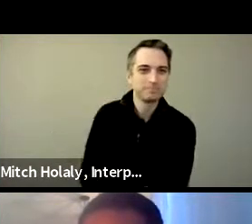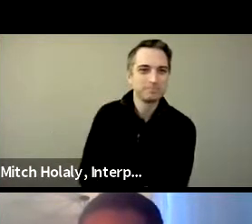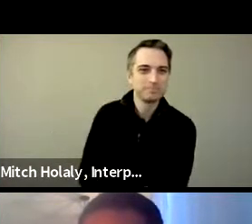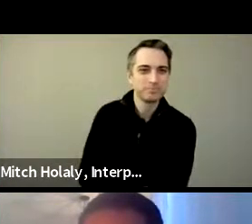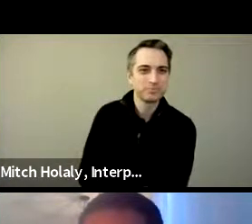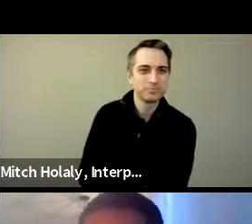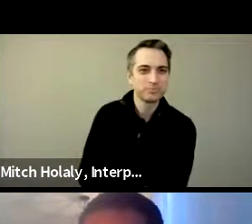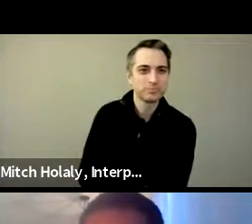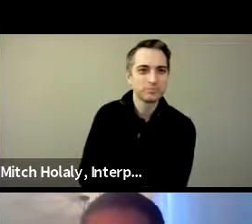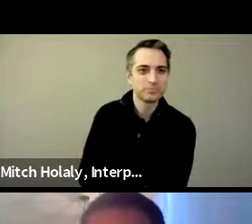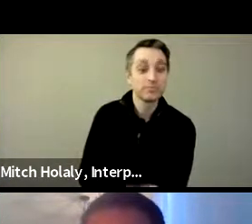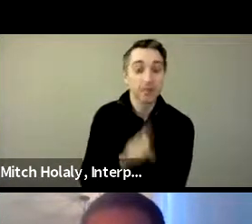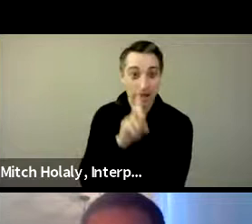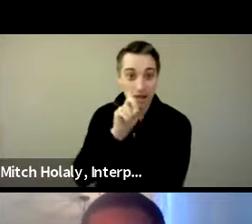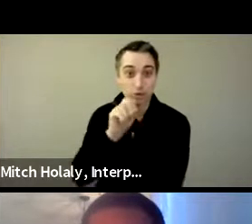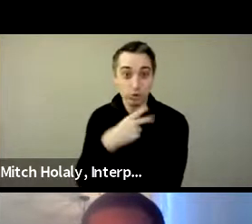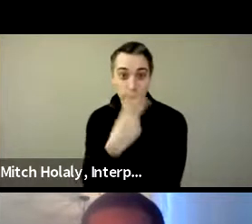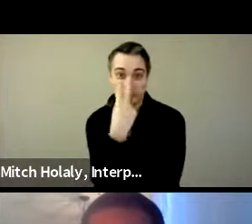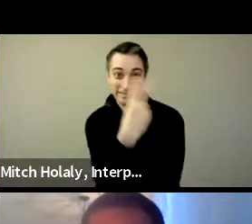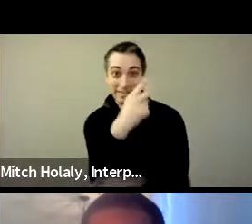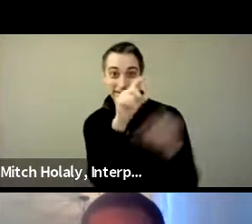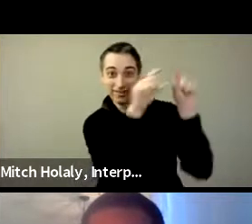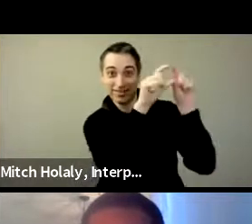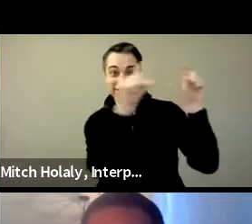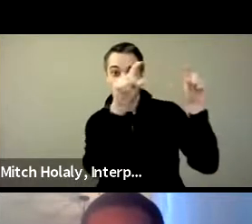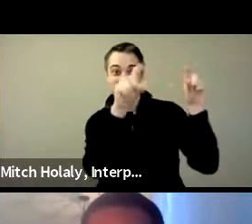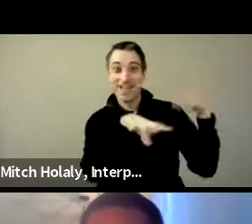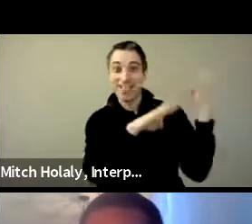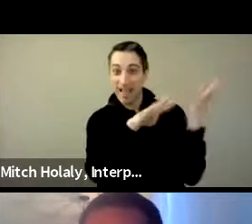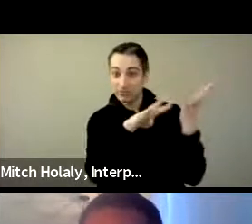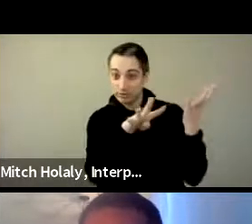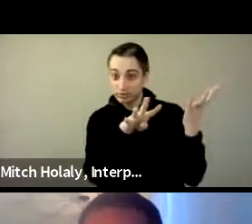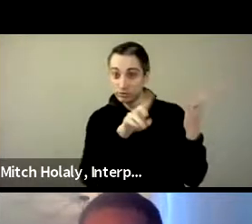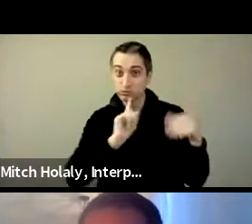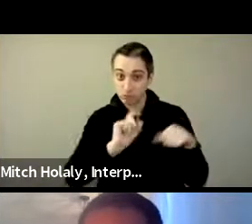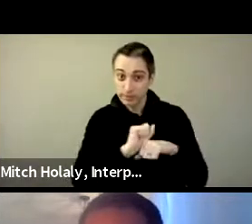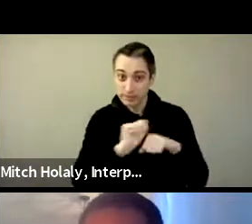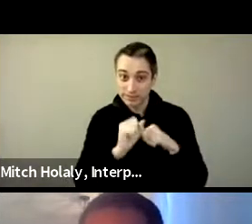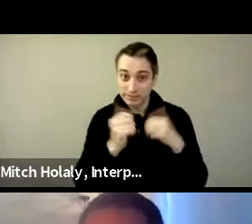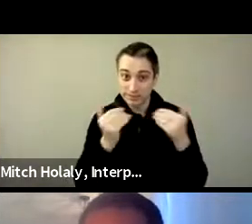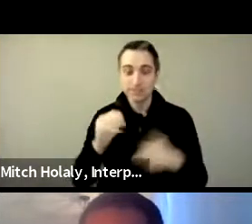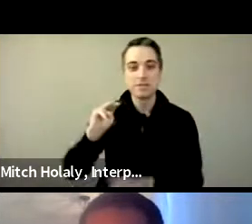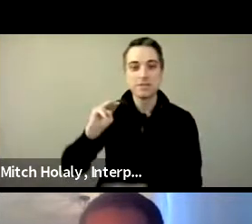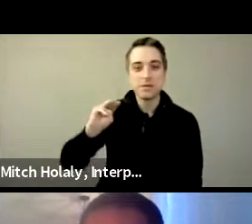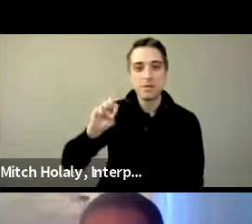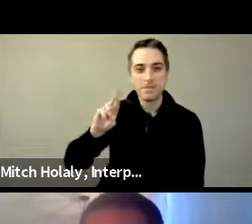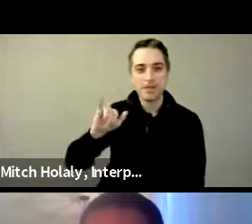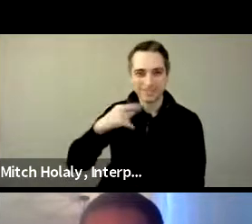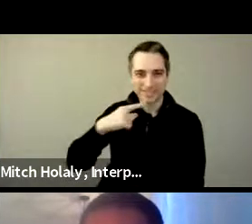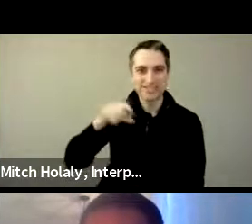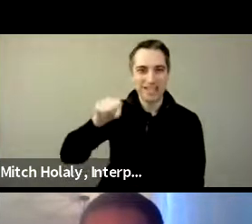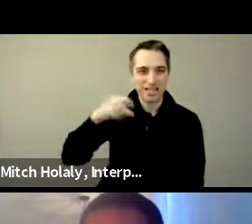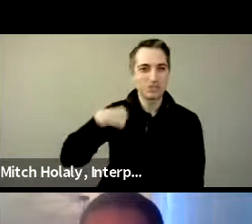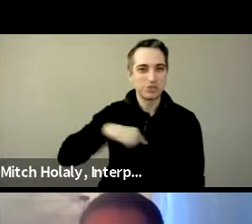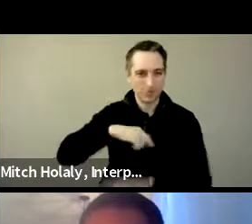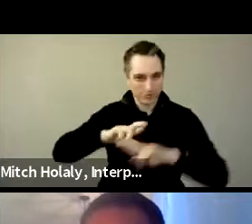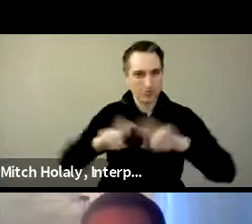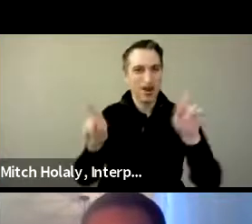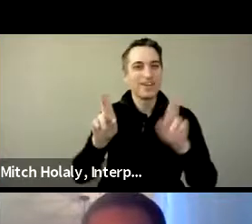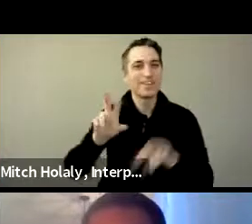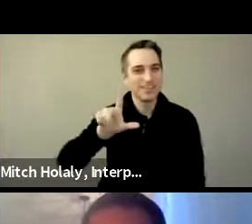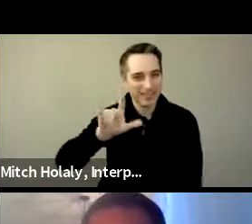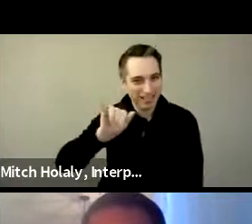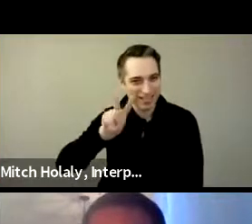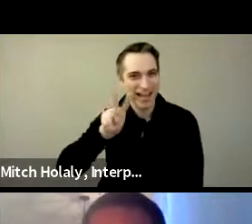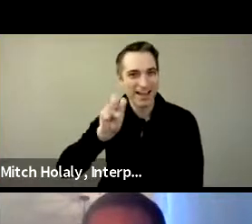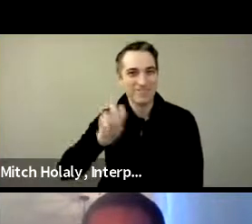Okay, I do see live on custom. Are we? Yes, ma'am. This is Mary speaking. We are live. Okay.